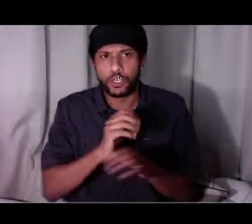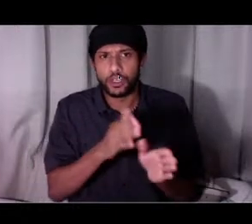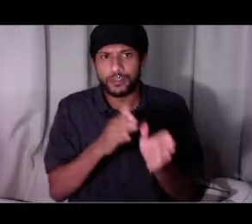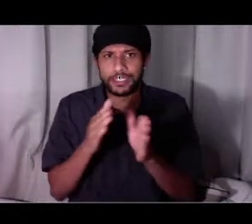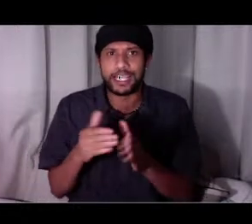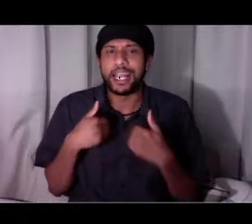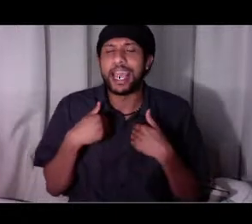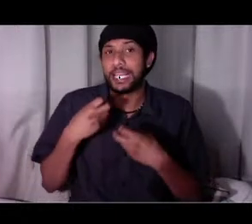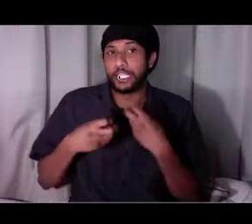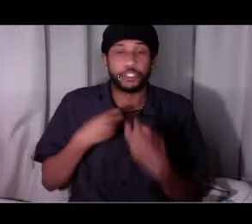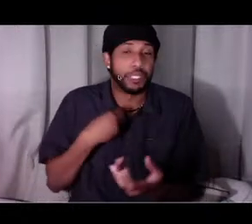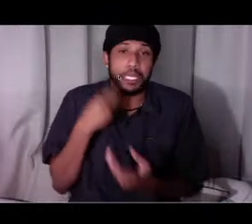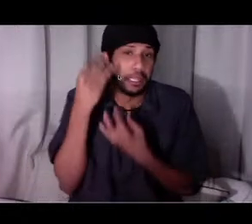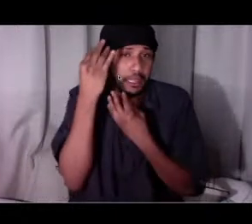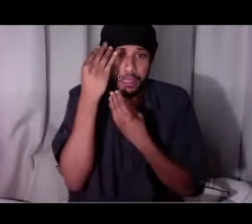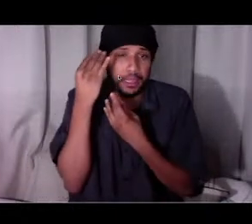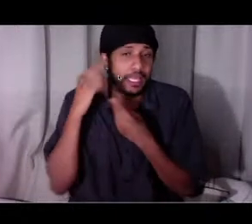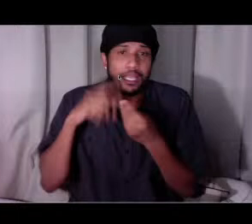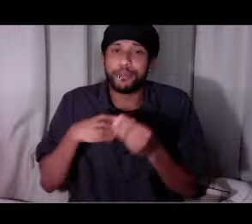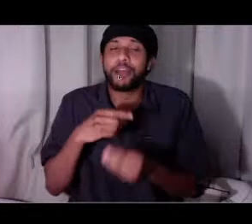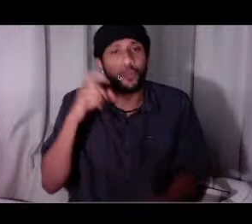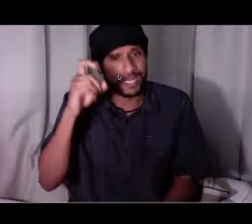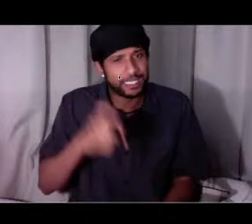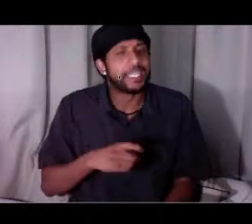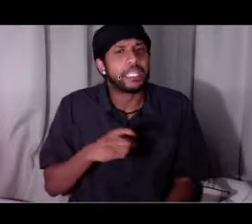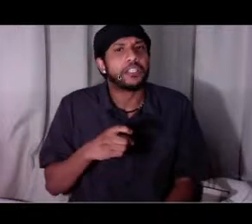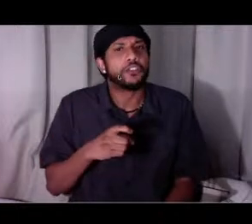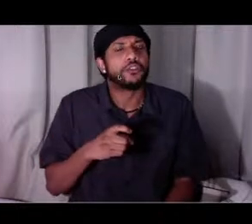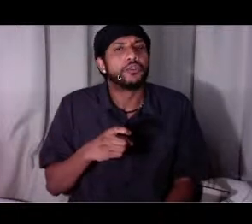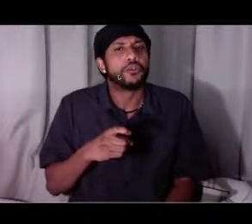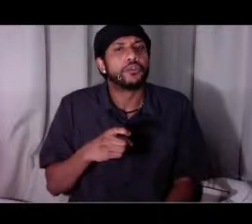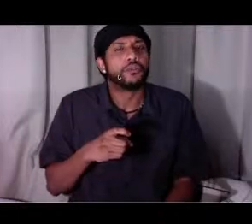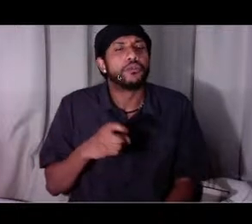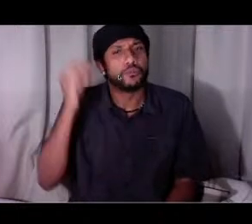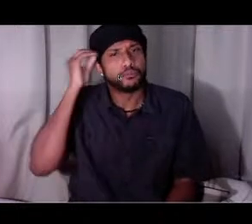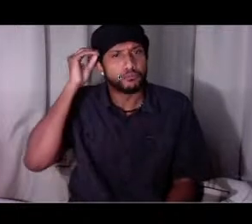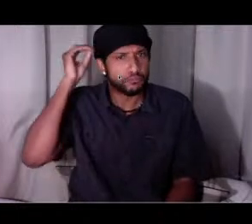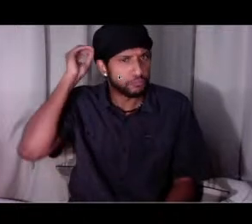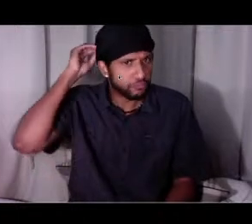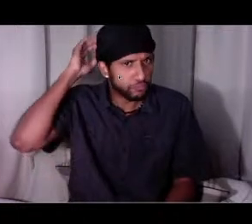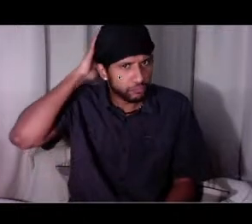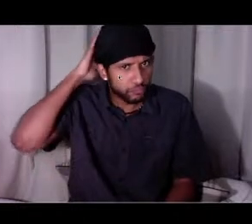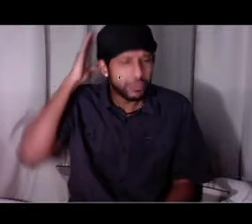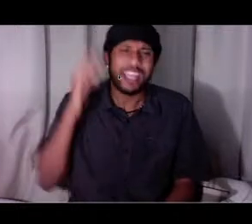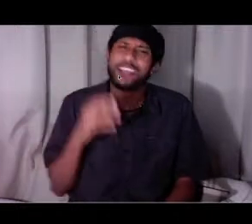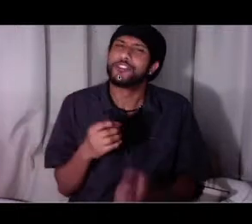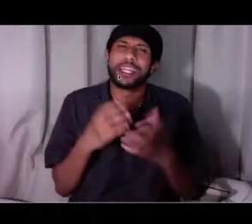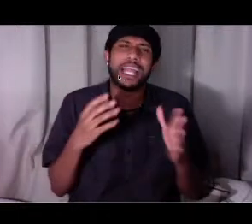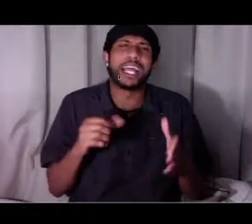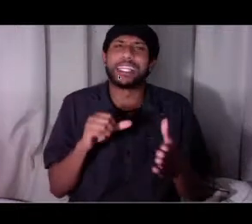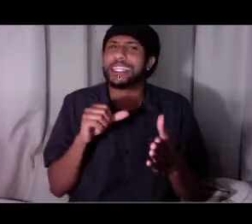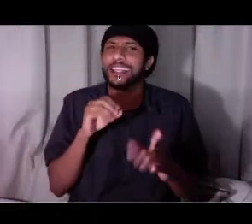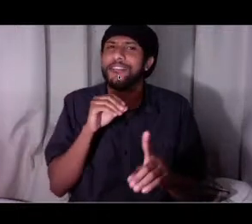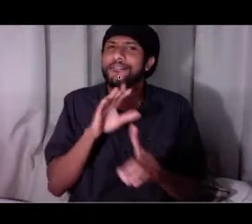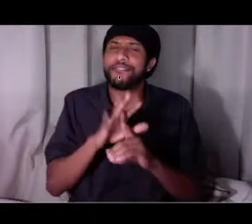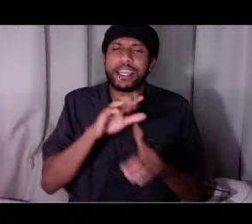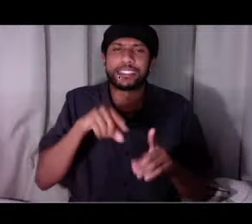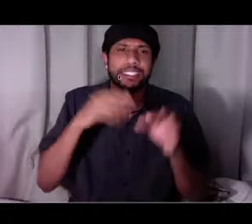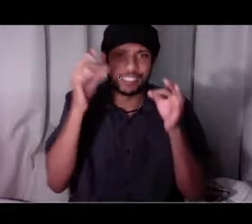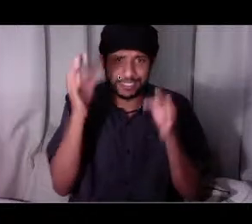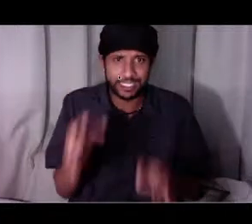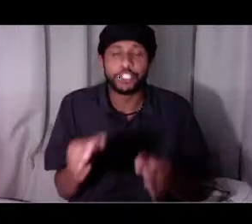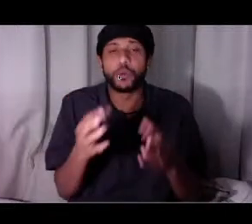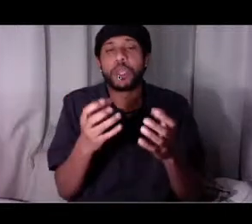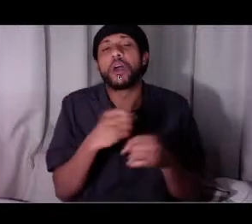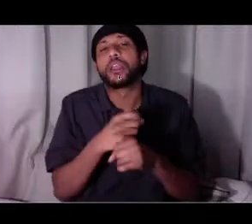issues that I hadn't even thought about that we have to take into consideration so there's just so much that impact this decision we want to make sure